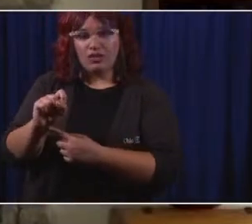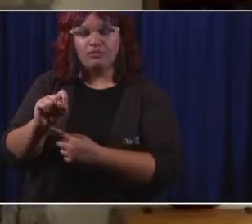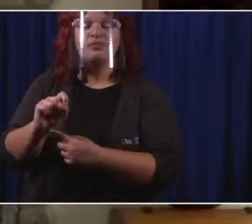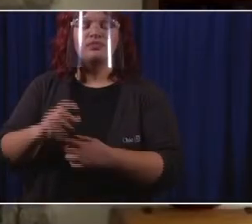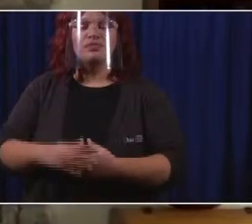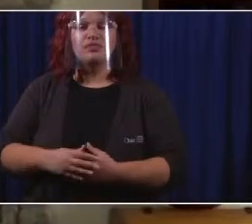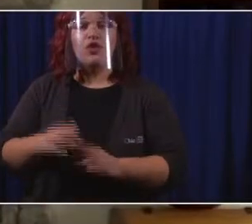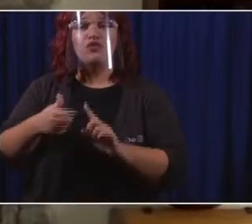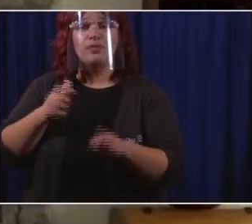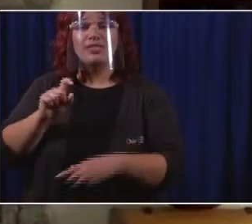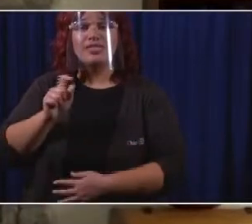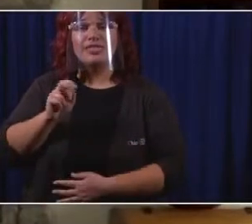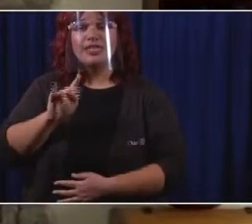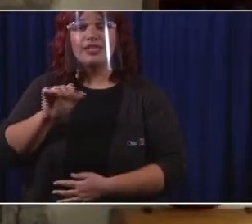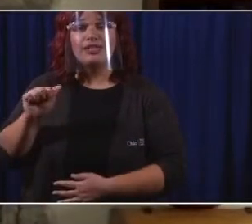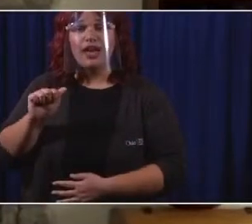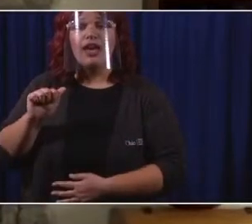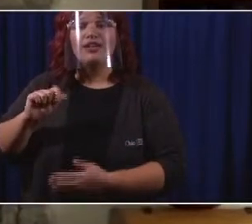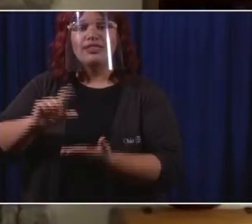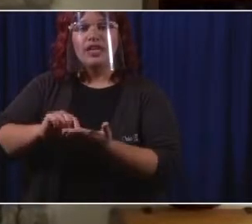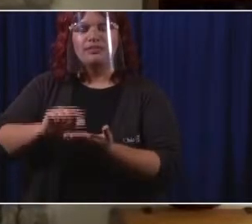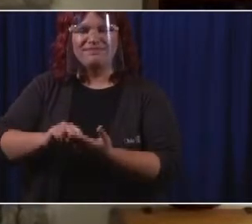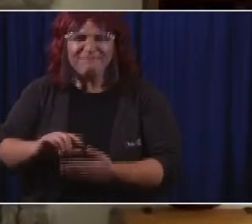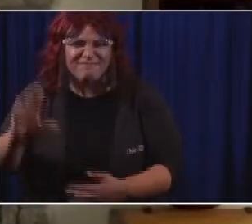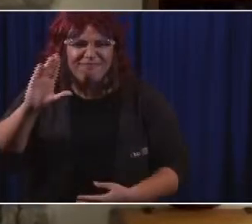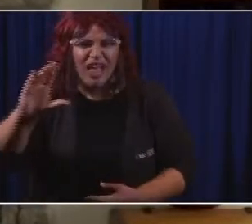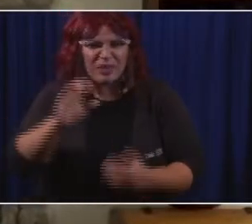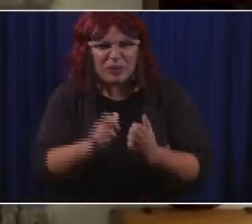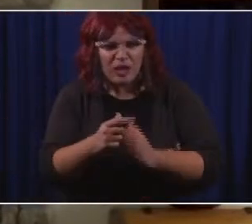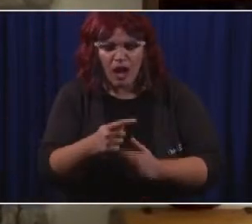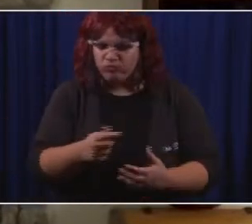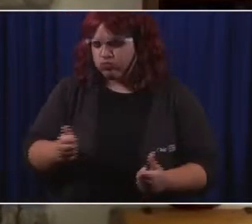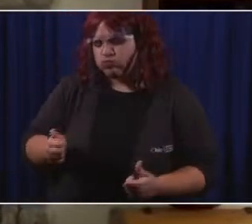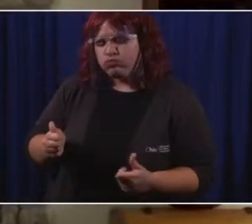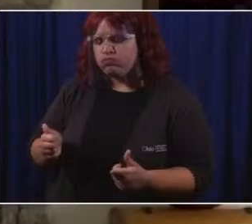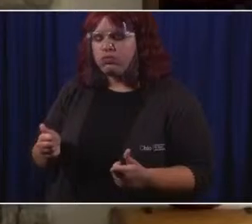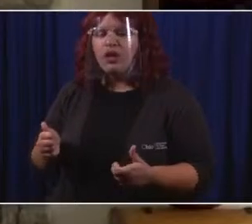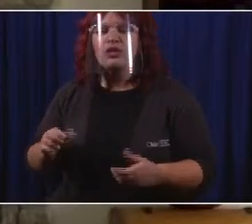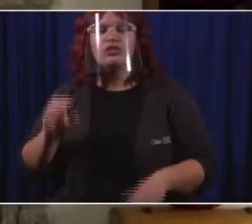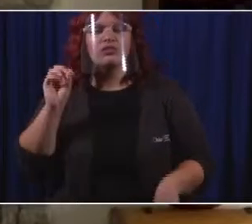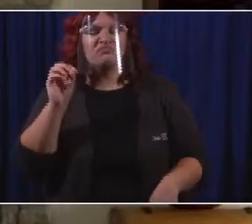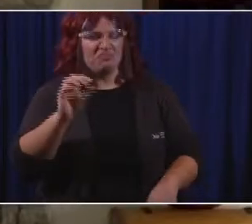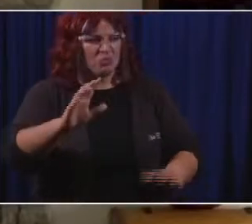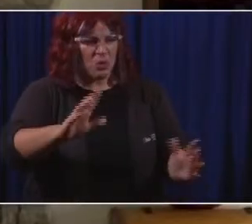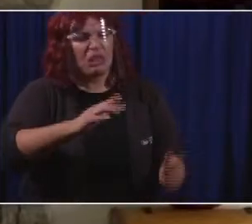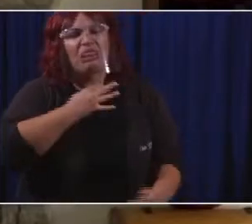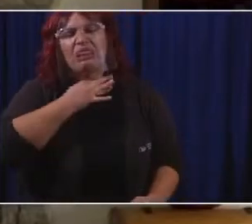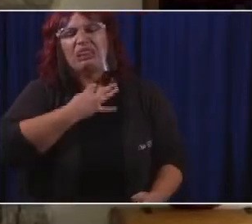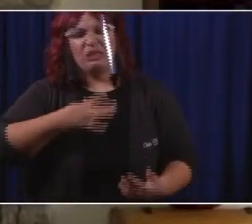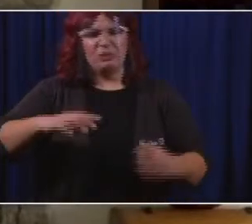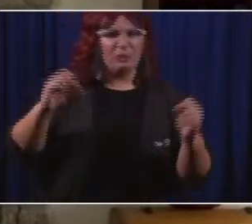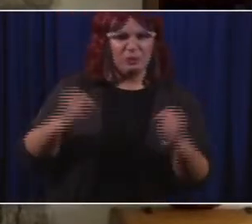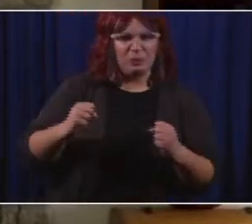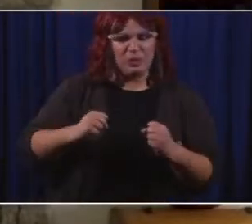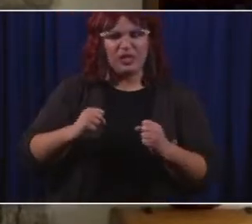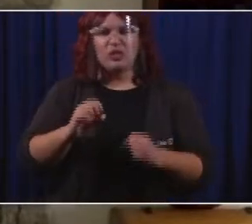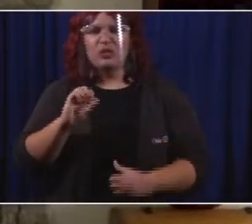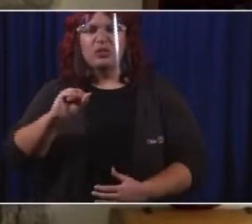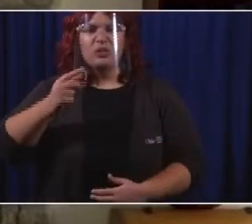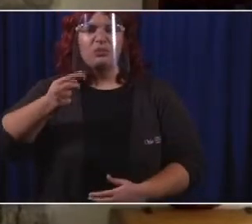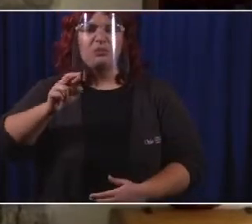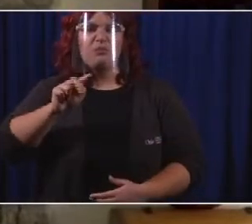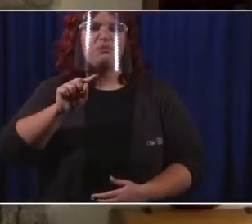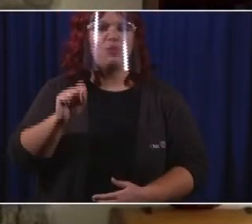good. Just a question. We've got winter sports coming up in Ohio. Teams are starting to try out. They're picking